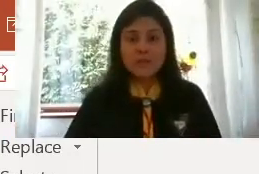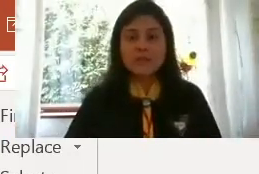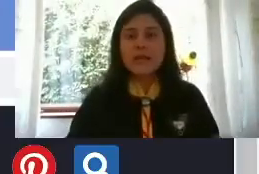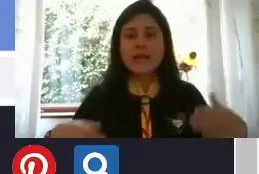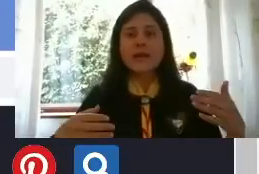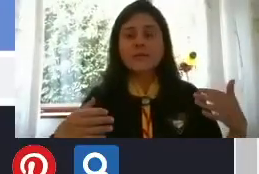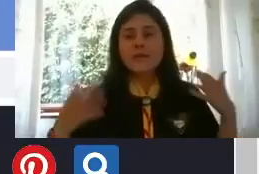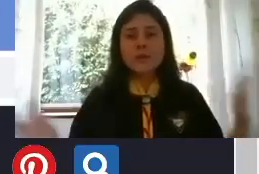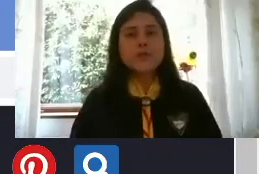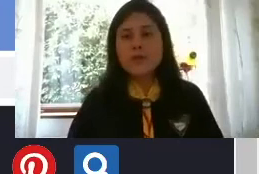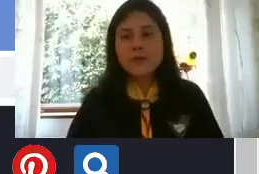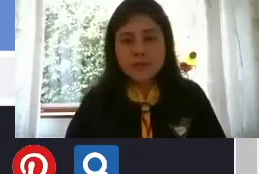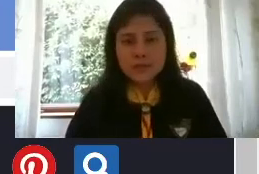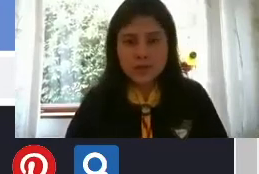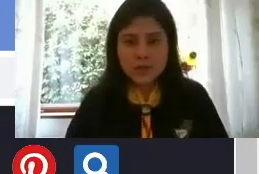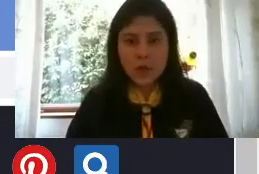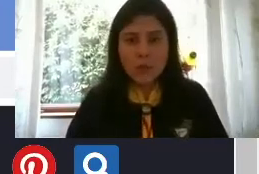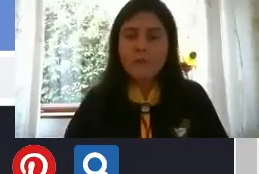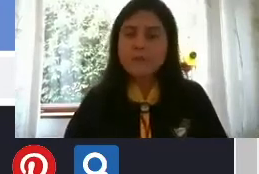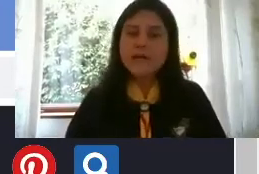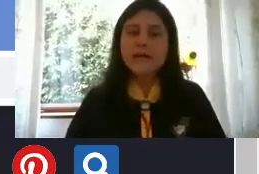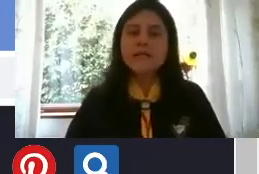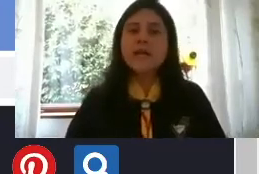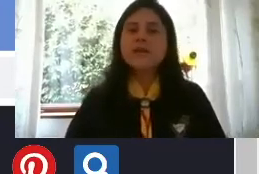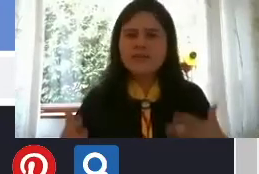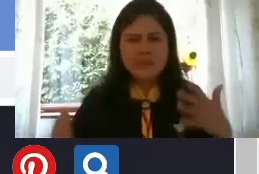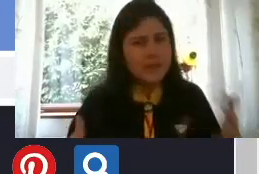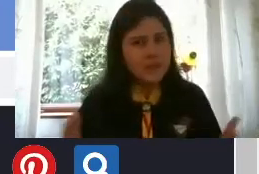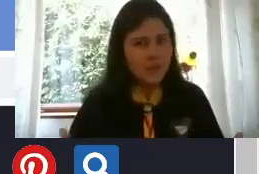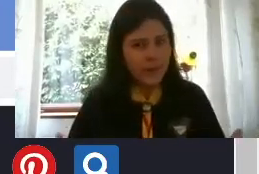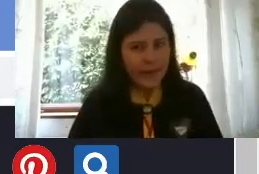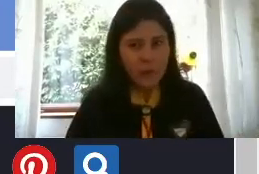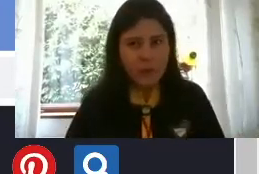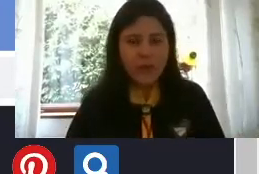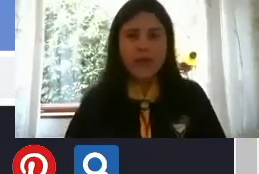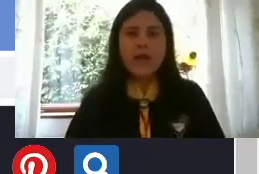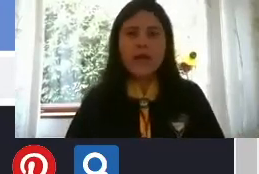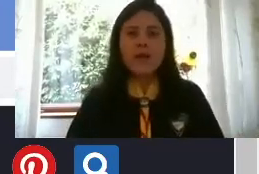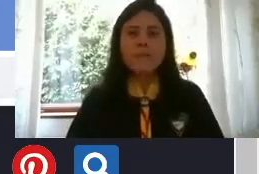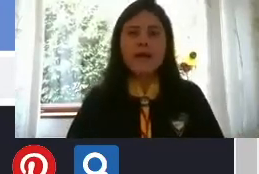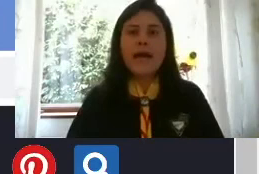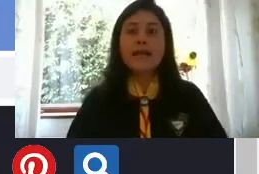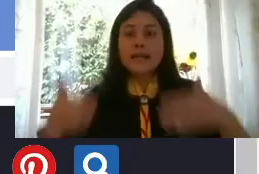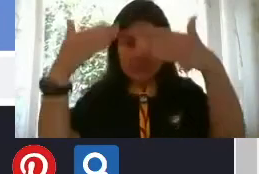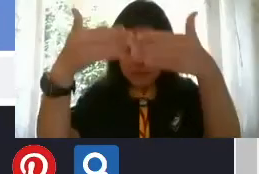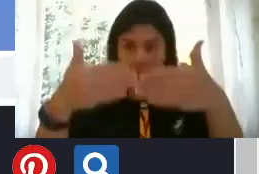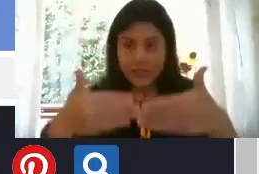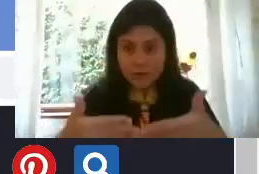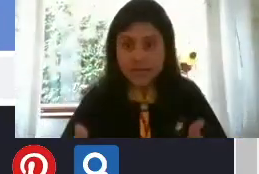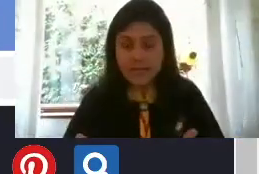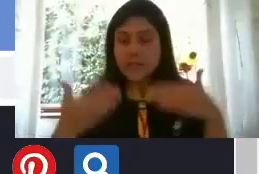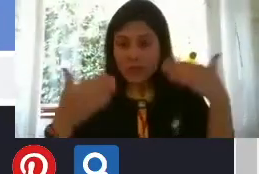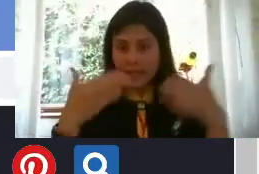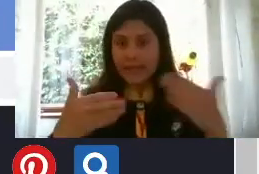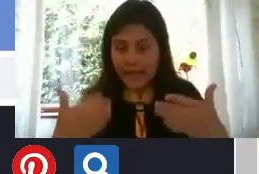coronavirus, if you go to the bbc.com website, you can find some help and is mainly